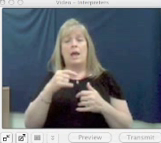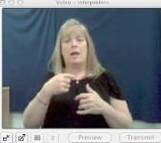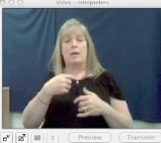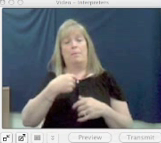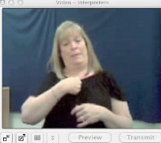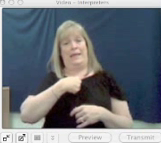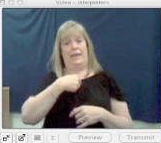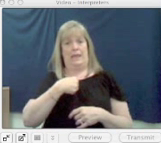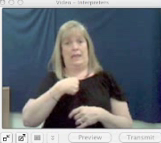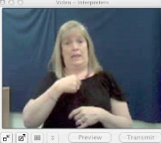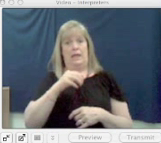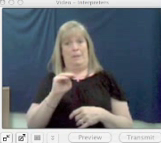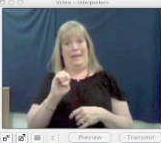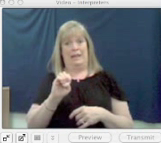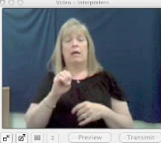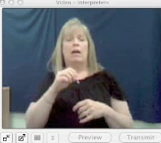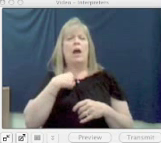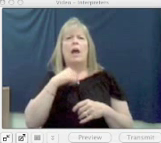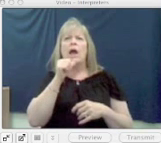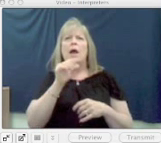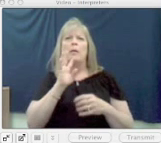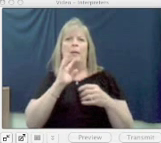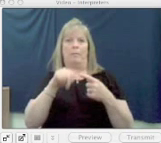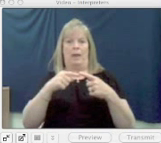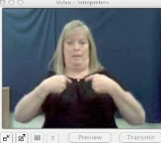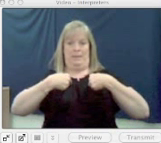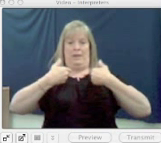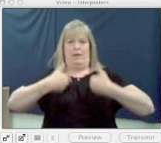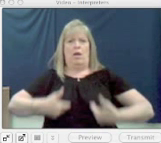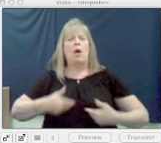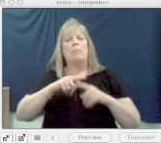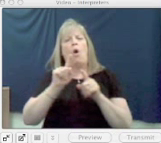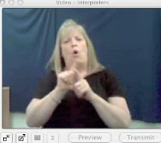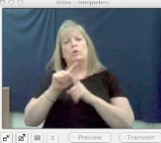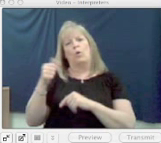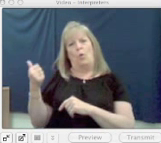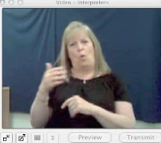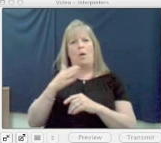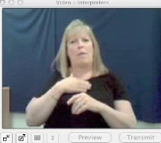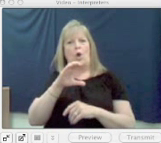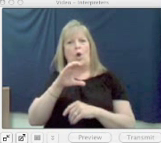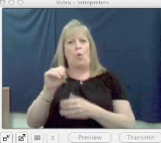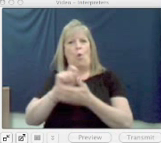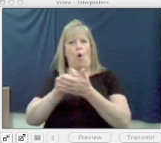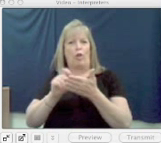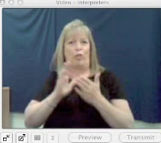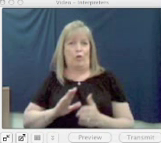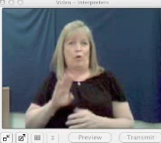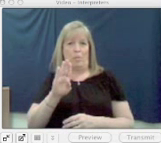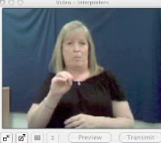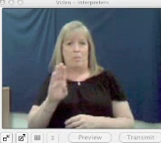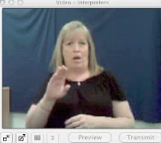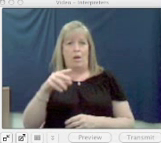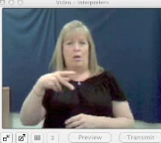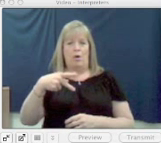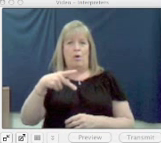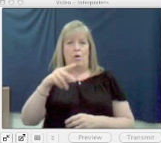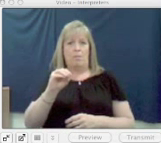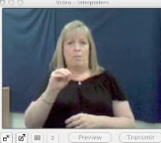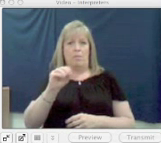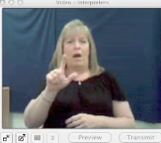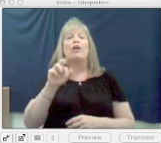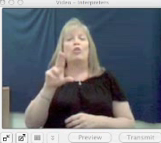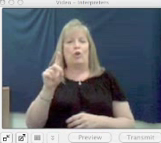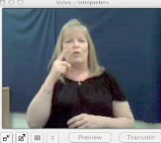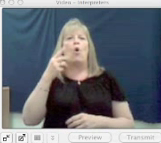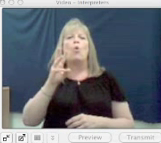sense of the word, but because I'm referring to my co-author and collaborator, Bob Pollard. So just in case you wonder if I